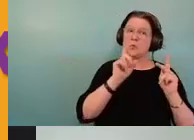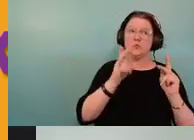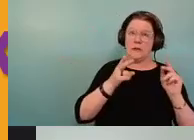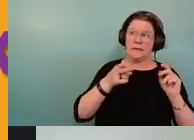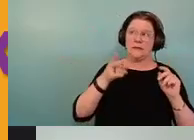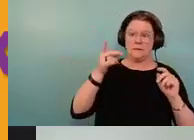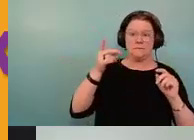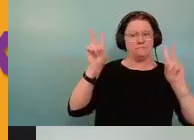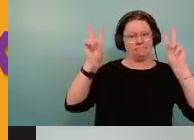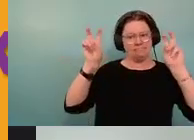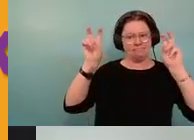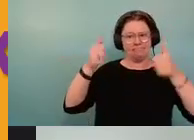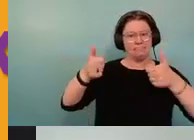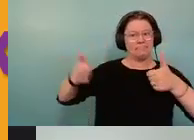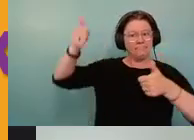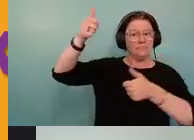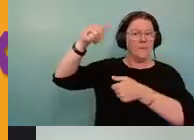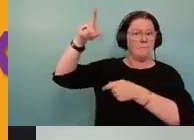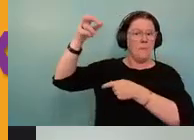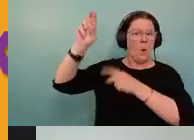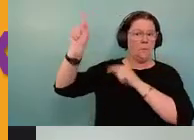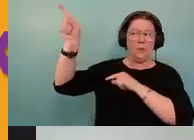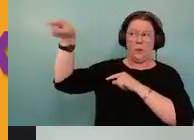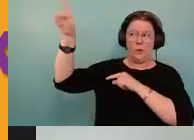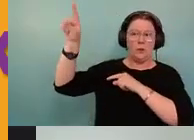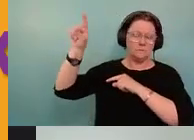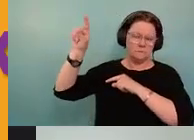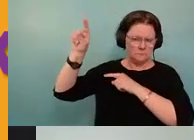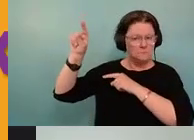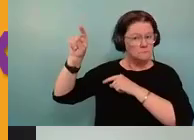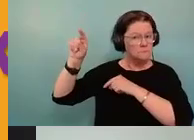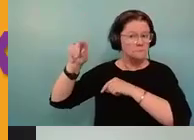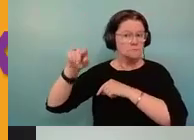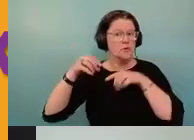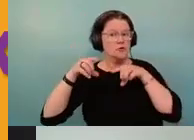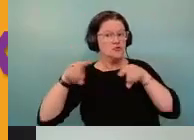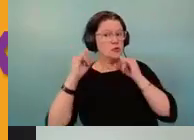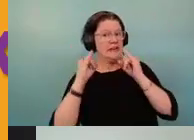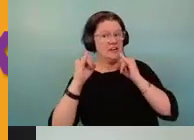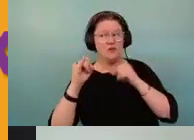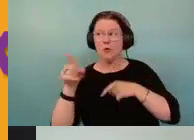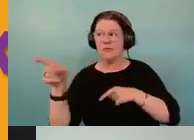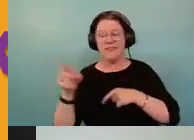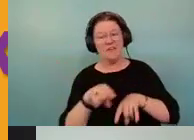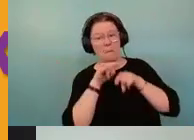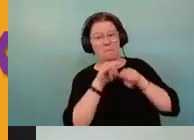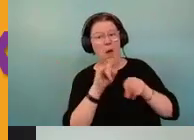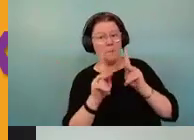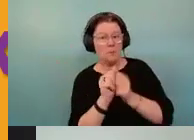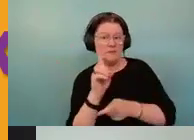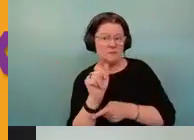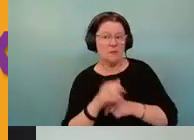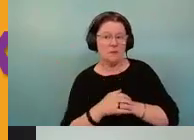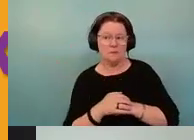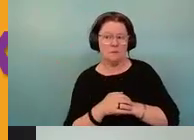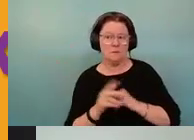in this country that have on national TV mocked people with disabilities, and many people thought that